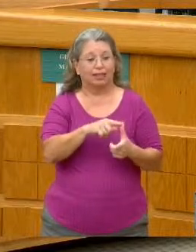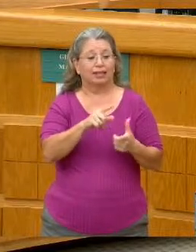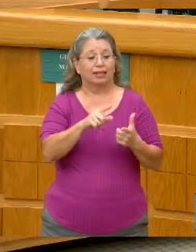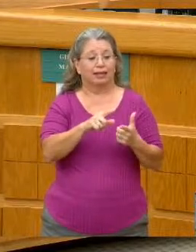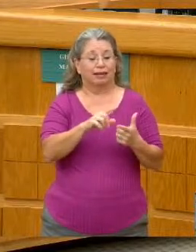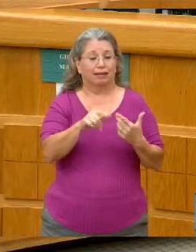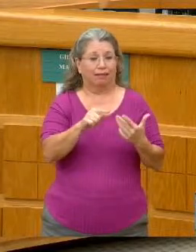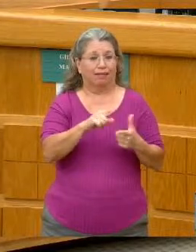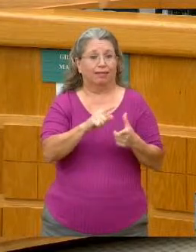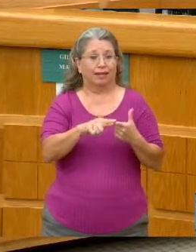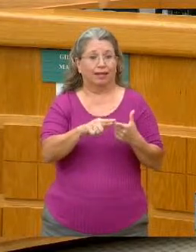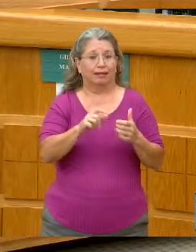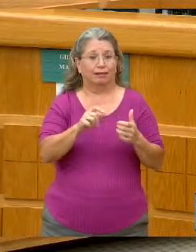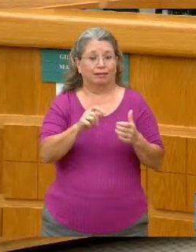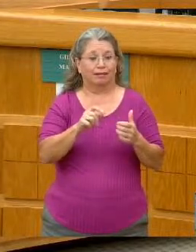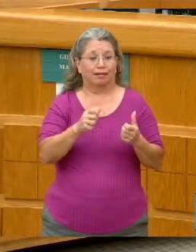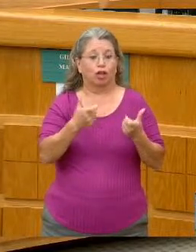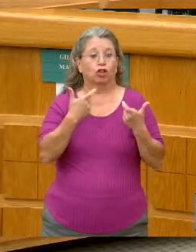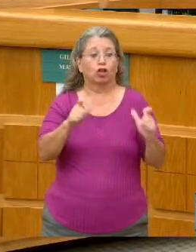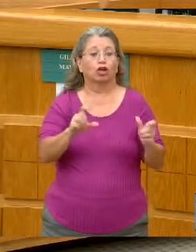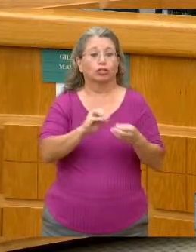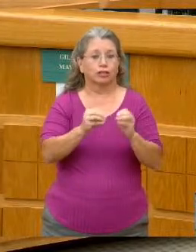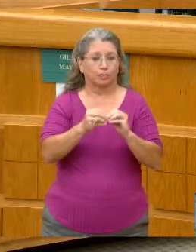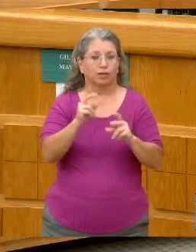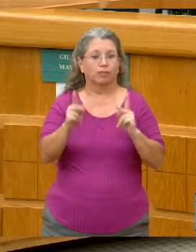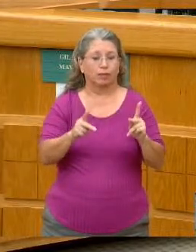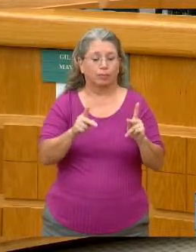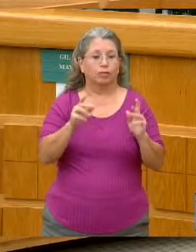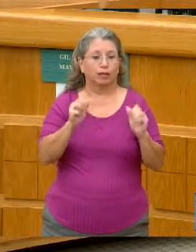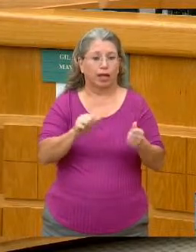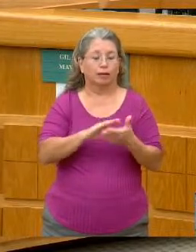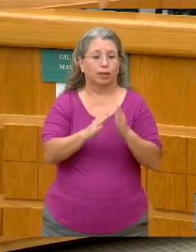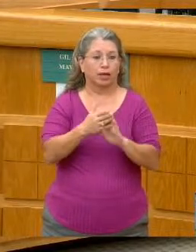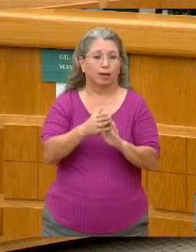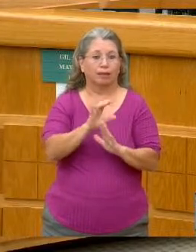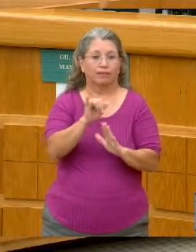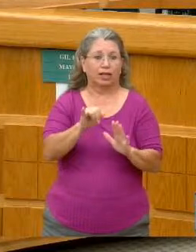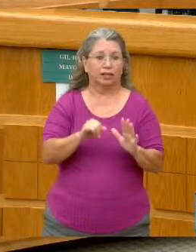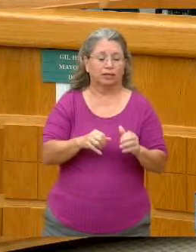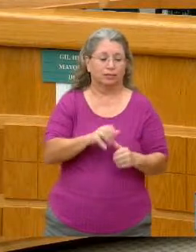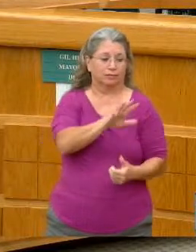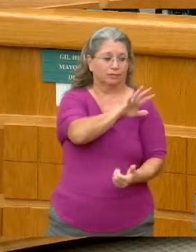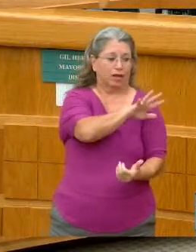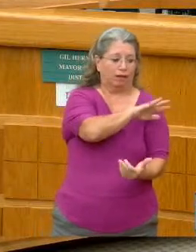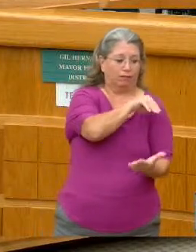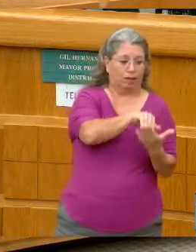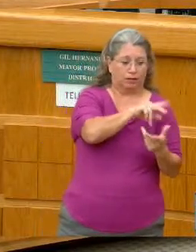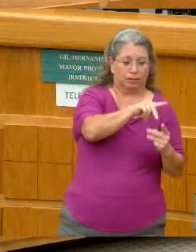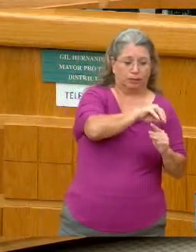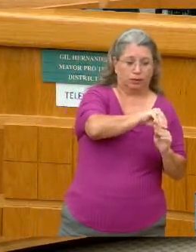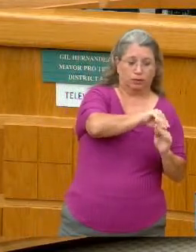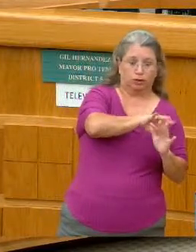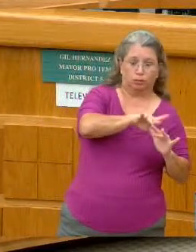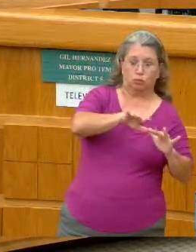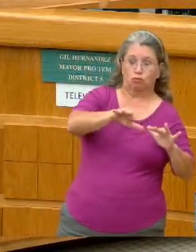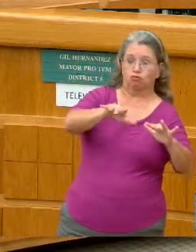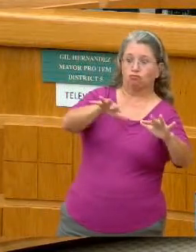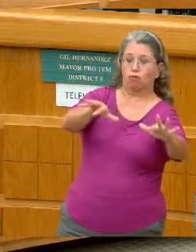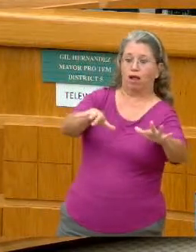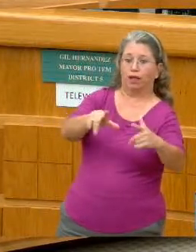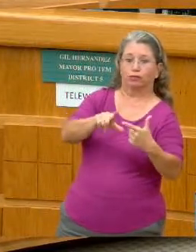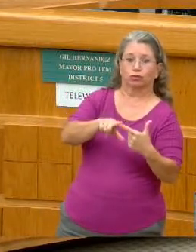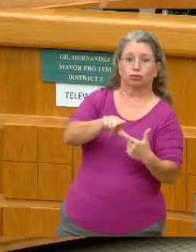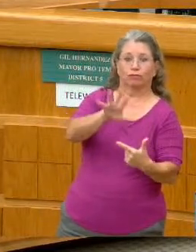additional people that are getting infected. So we're not out of the woods here, and what we want to do is continue to try